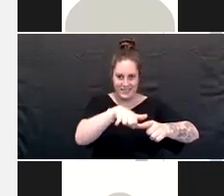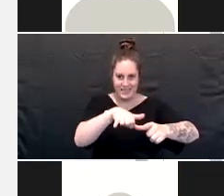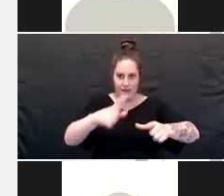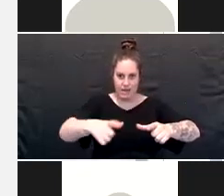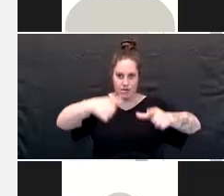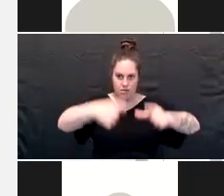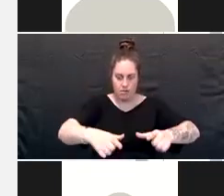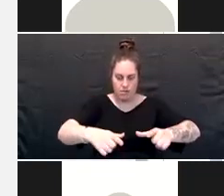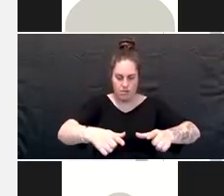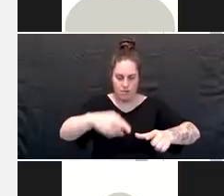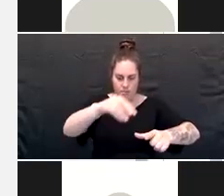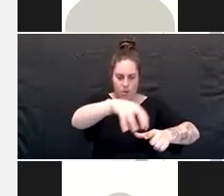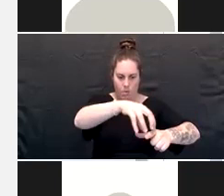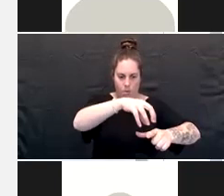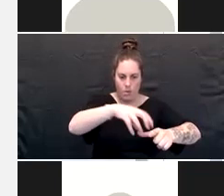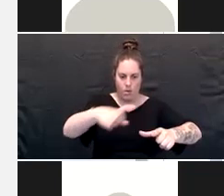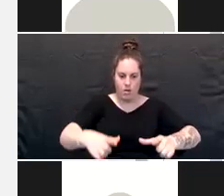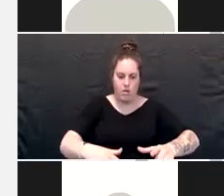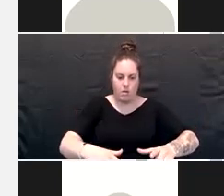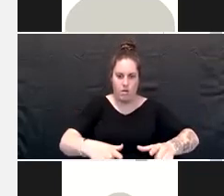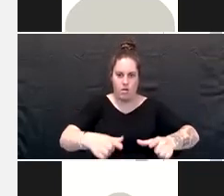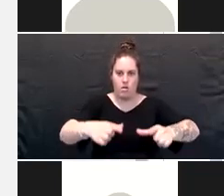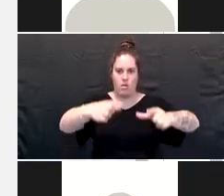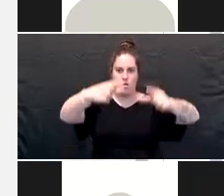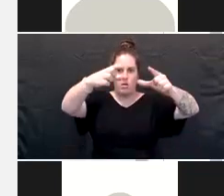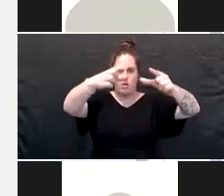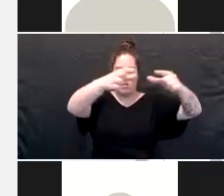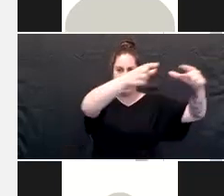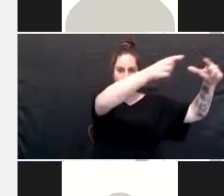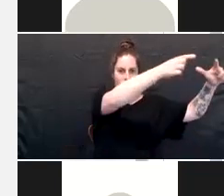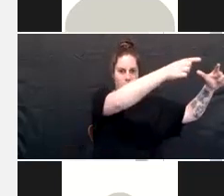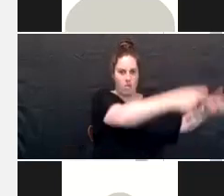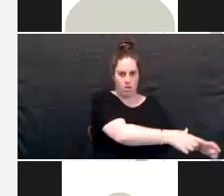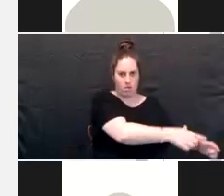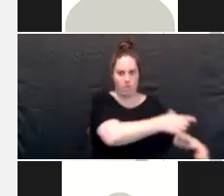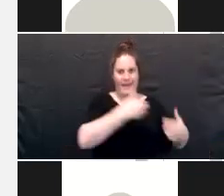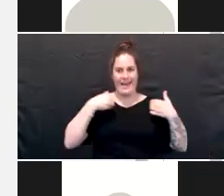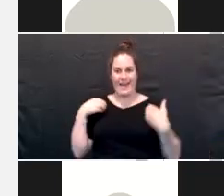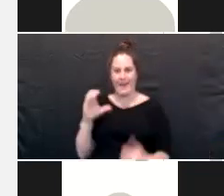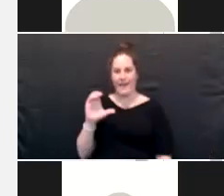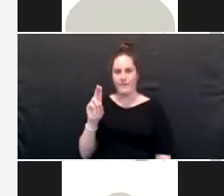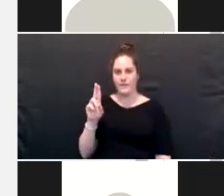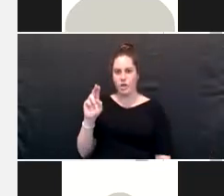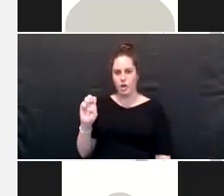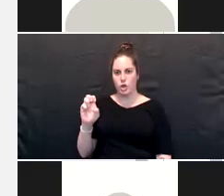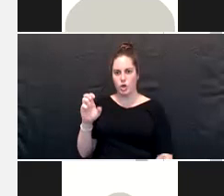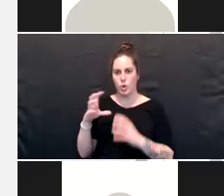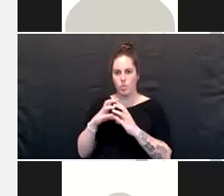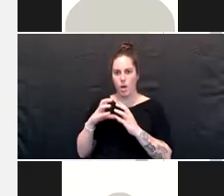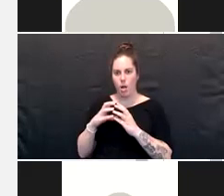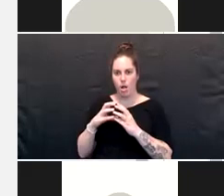okay? And then you take this cue ball and you hit it and it starts to